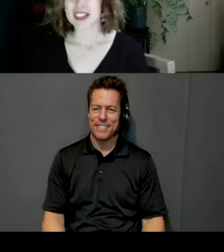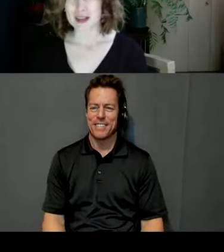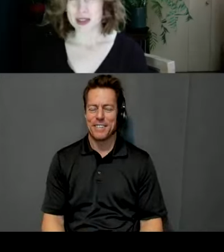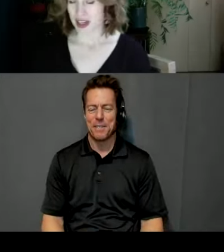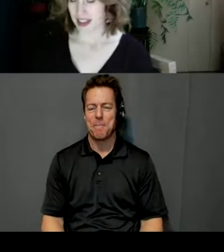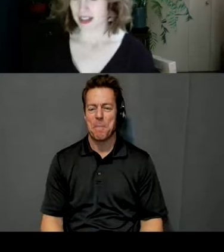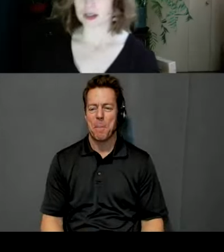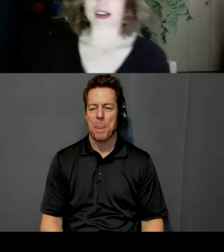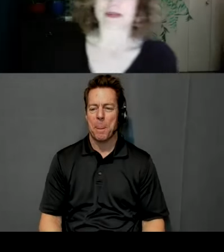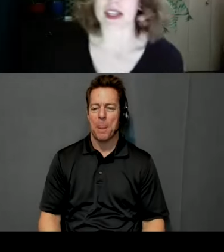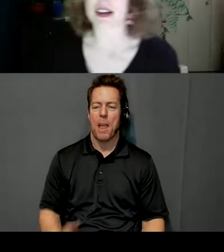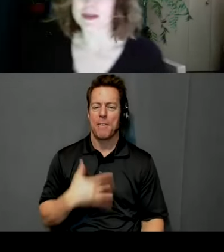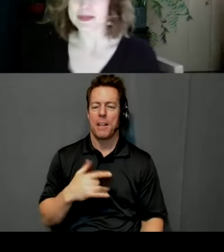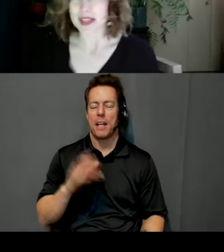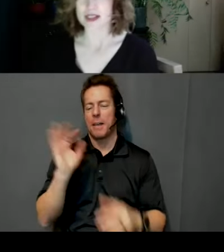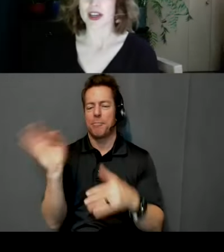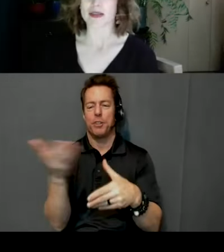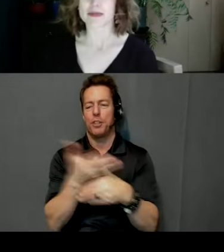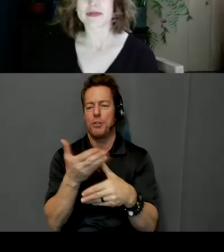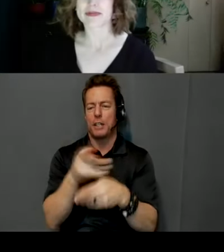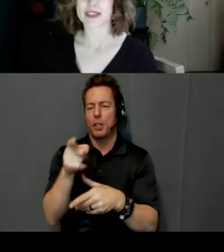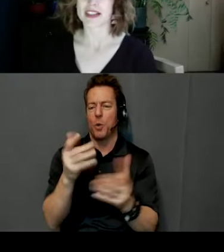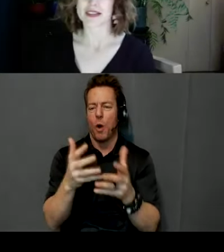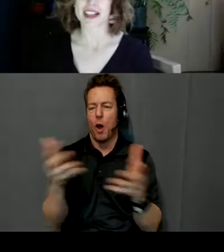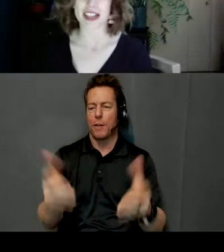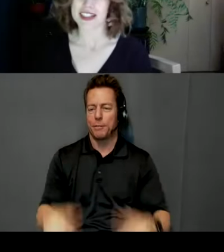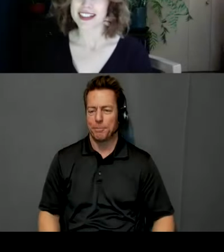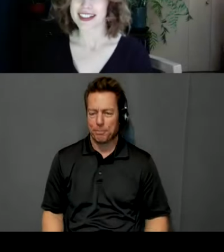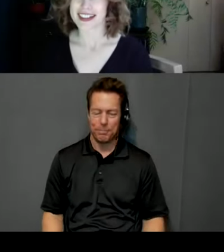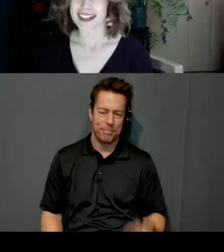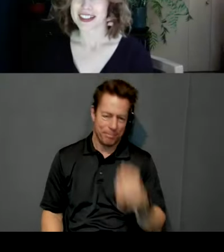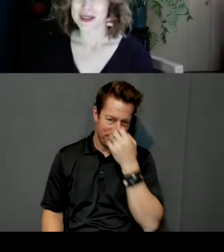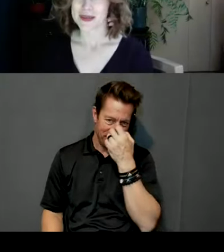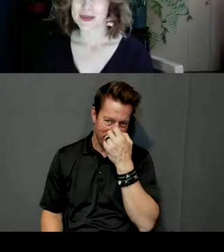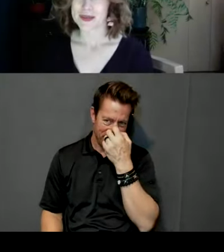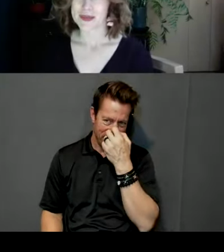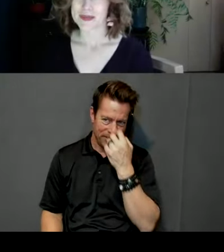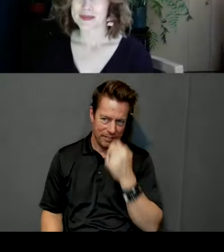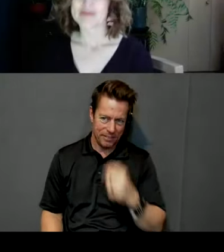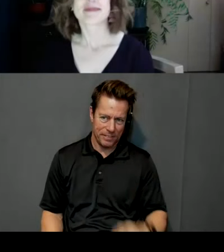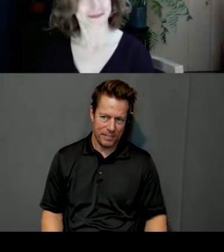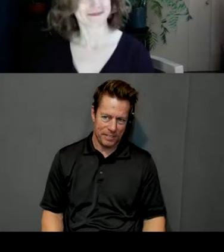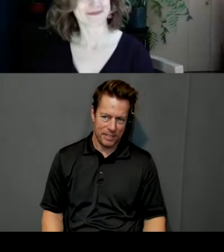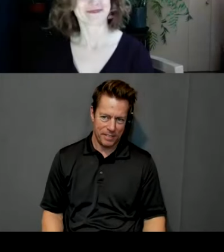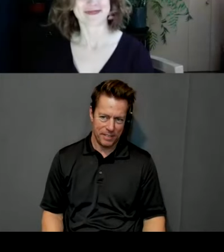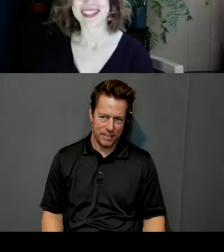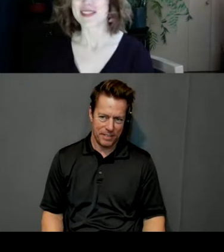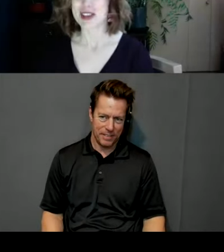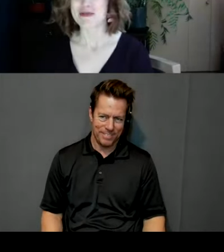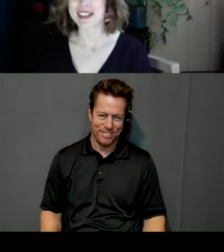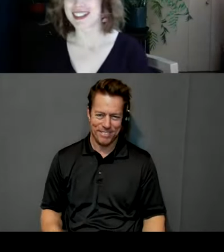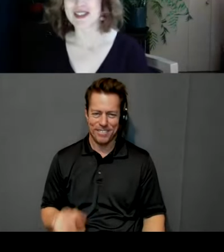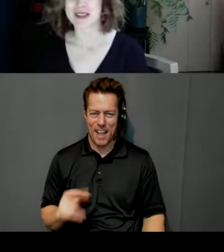I feel like I'm distracting you a lot, but that's okay. Well, that'll no, I do need human interaction a little bit.